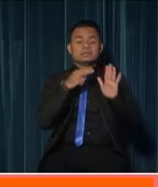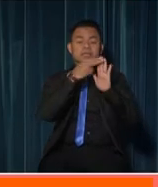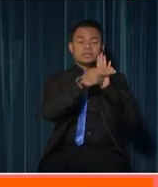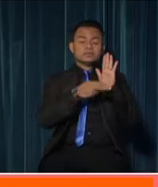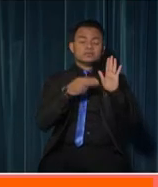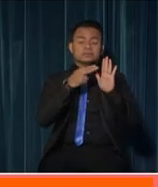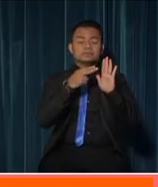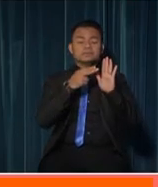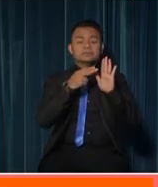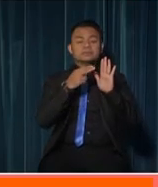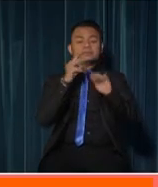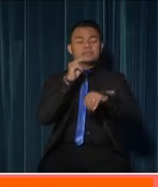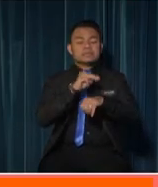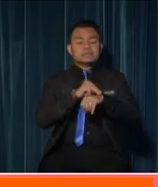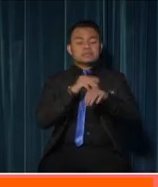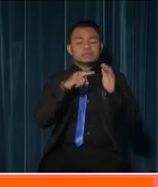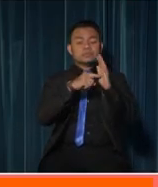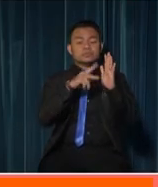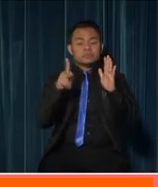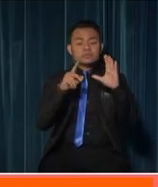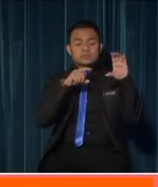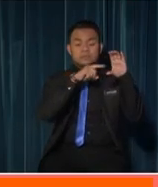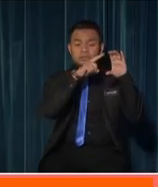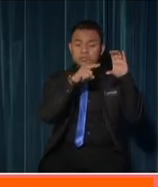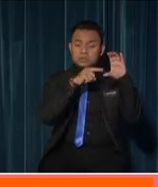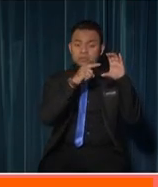time shown on the clock face